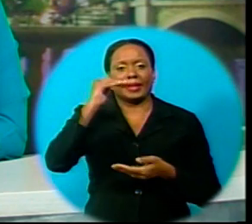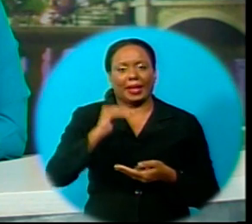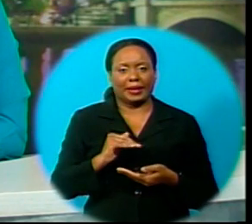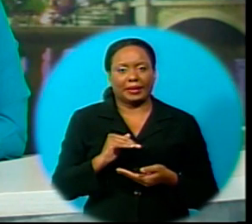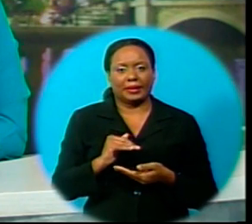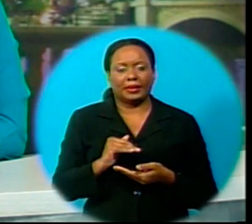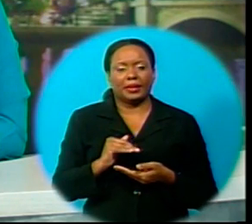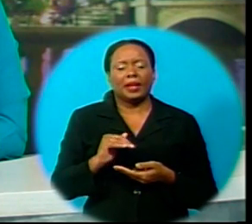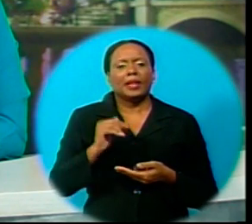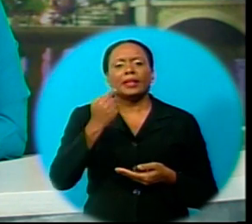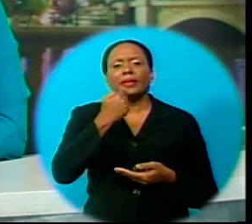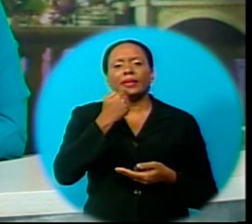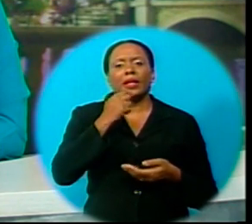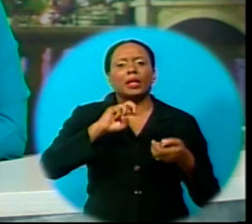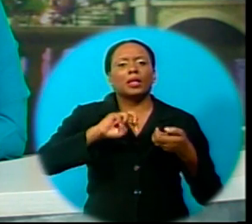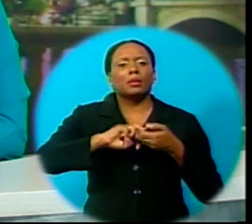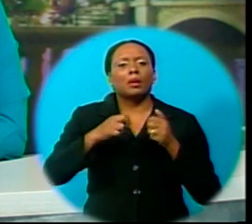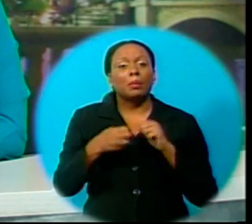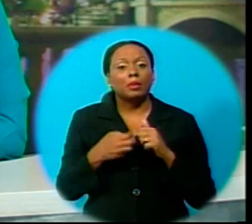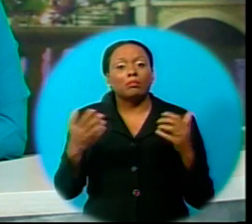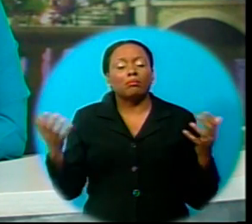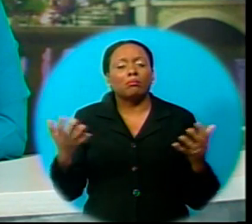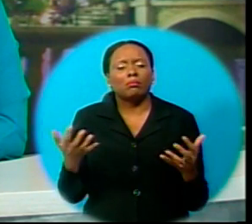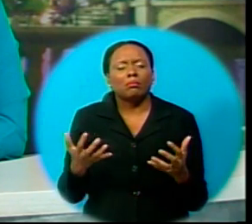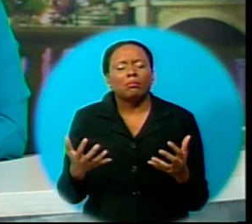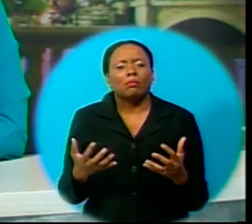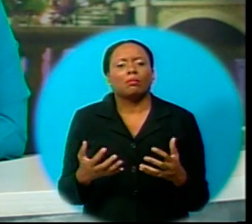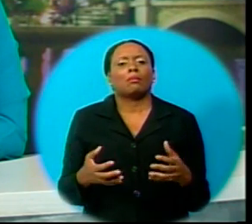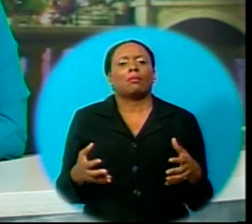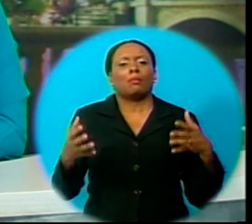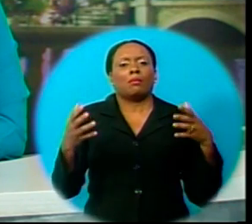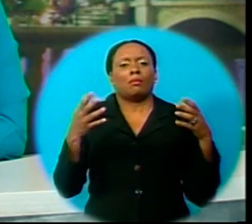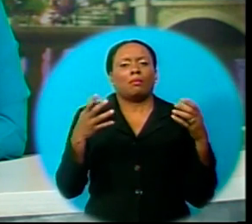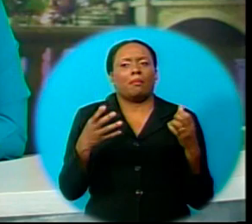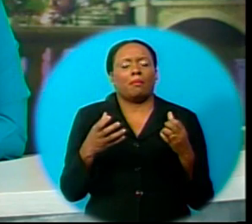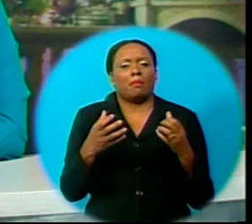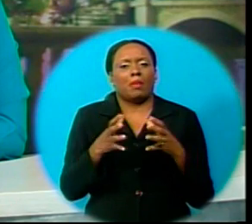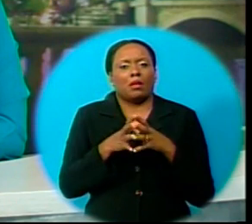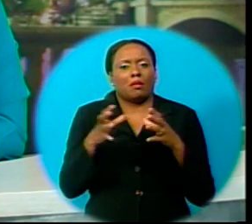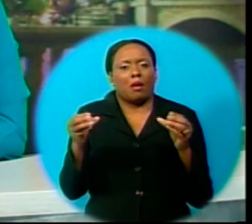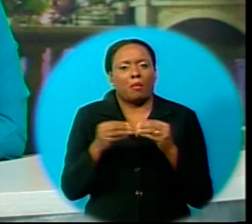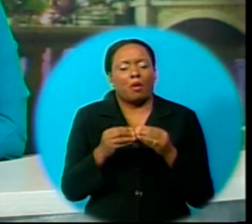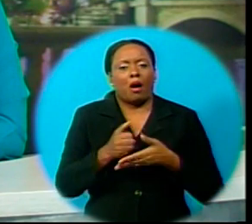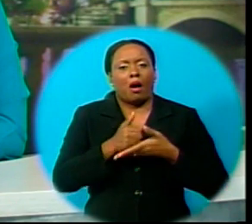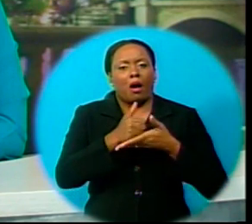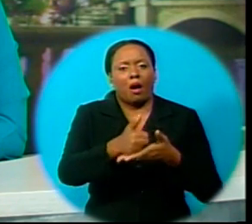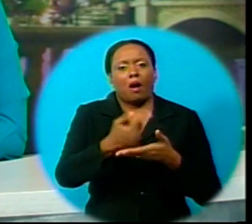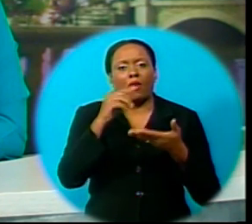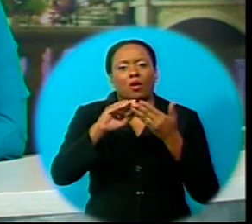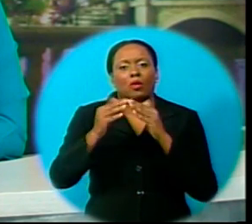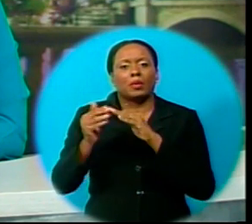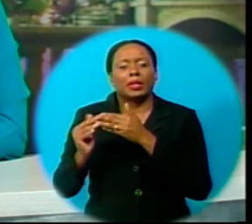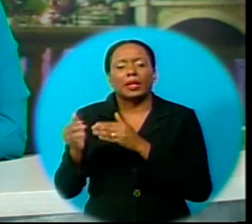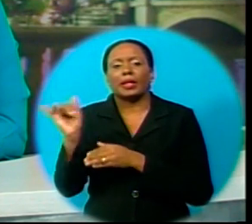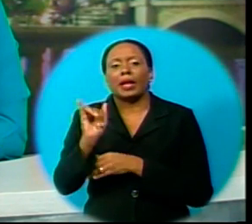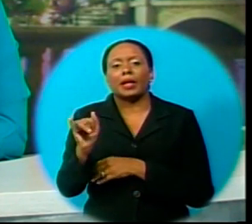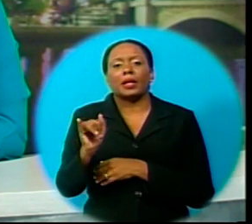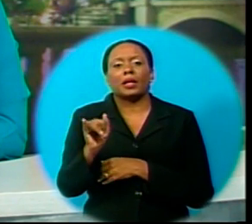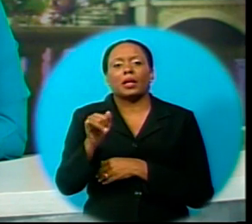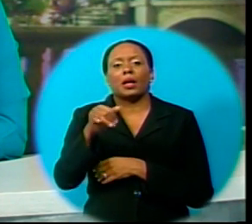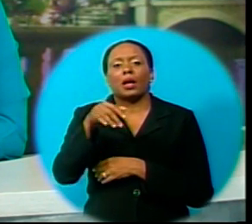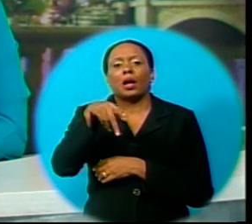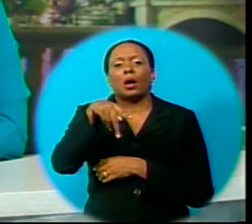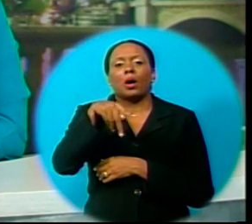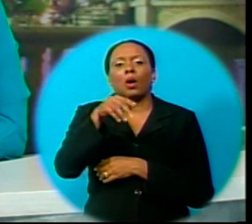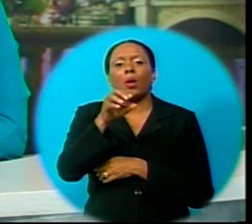100,000. According to Mr. Leacock, the problem is that while more resources have been put in the community, for instance at polyclinics, to deal with